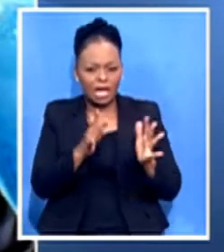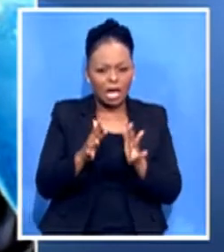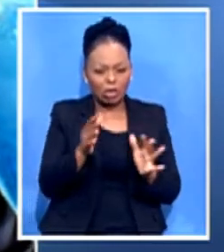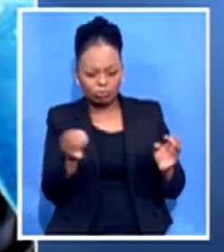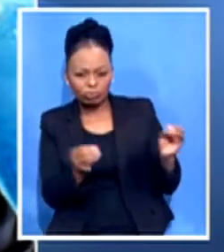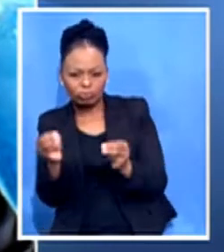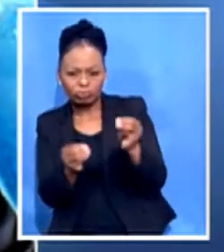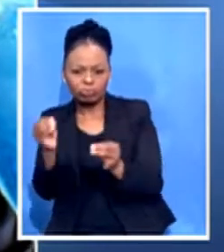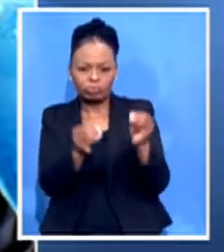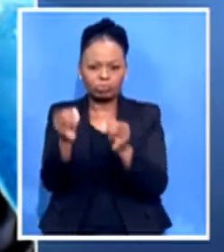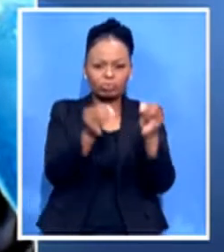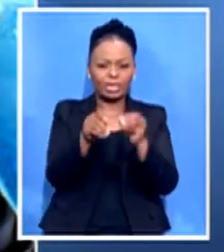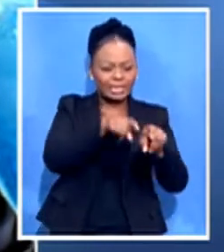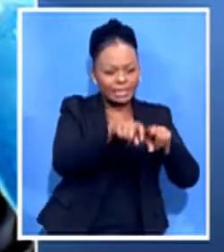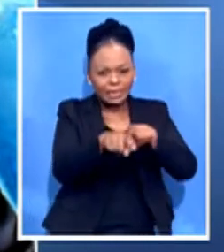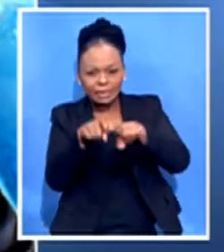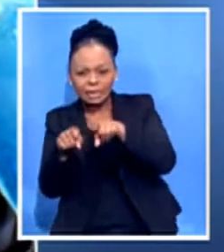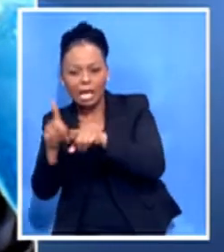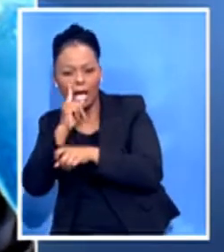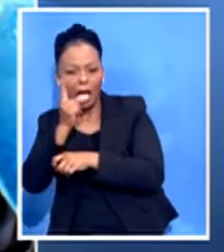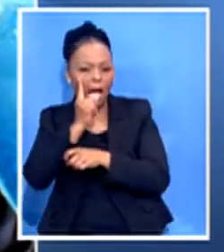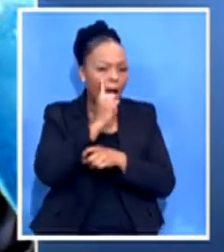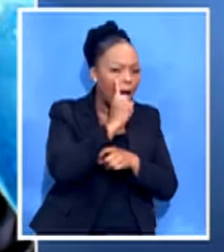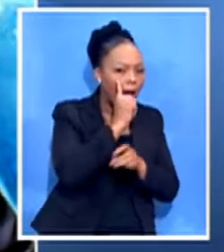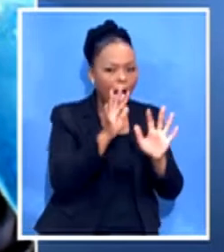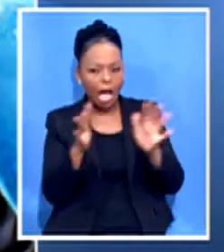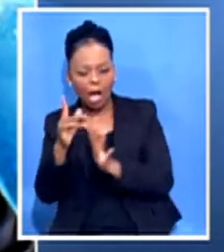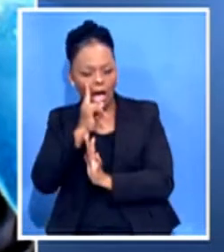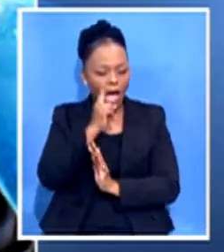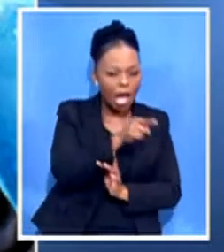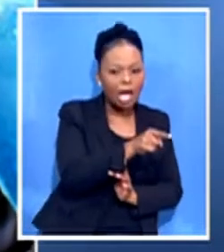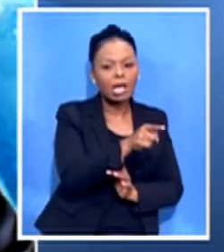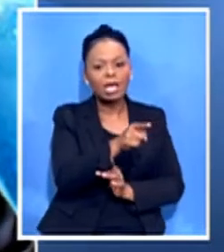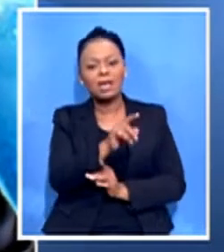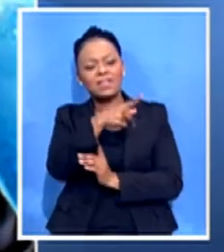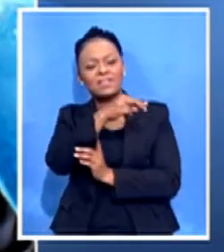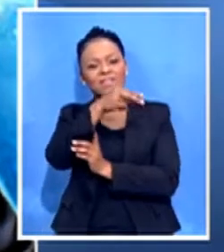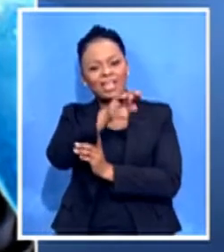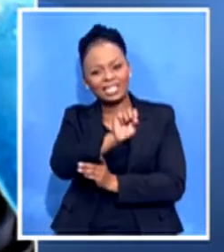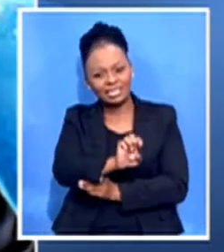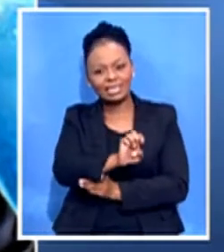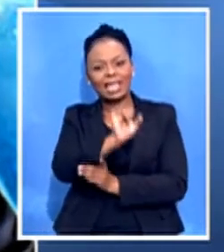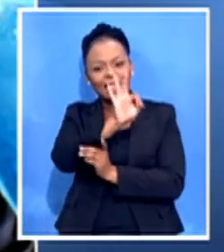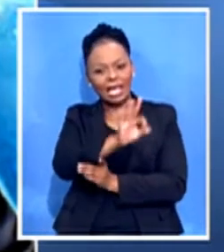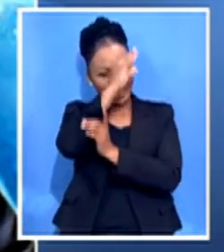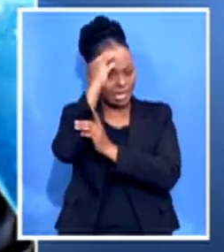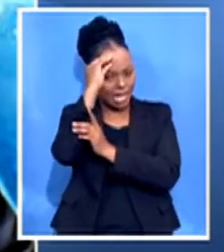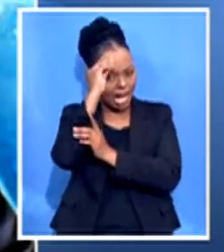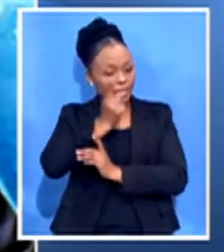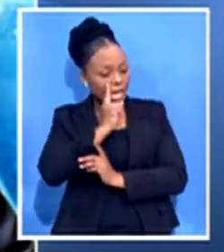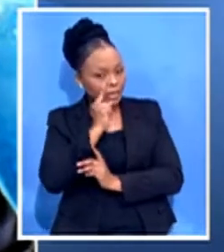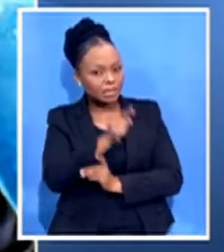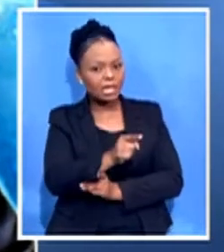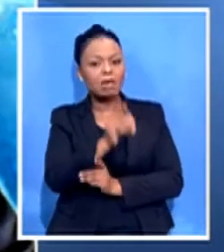And usually at phase 3 clinical testing, you follow up participants for a couple of